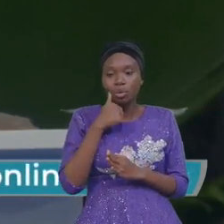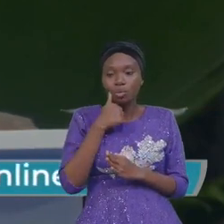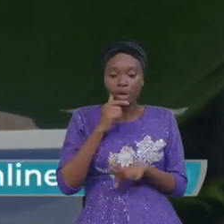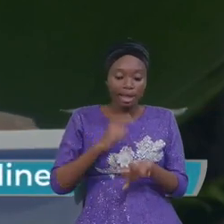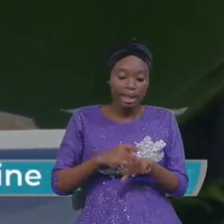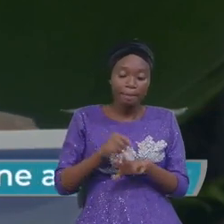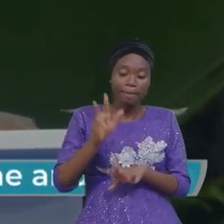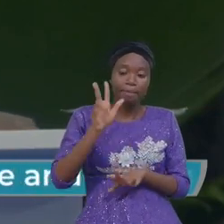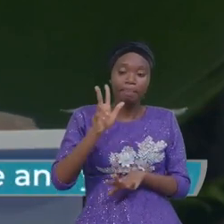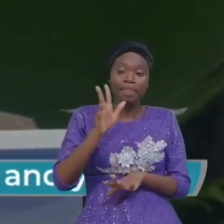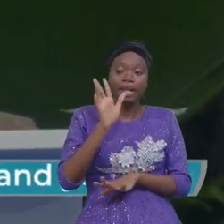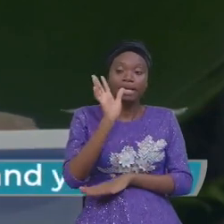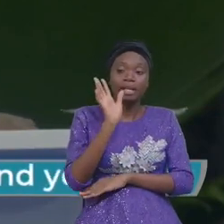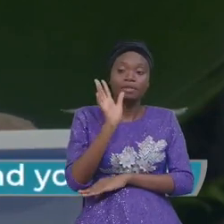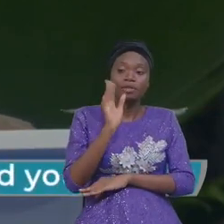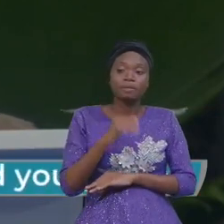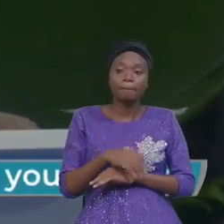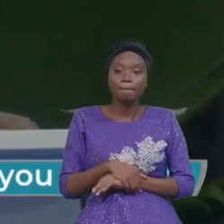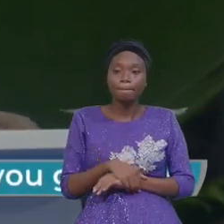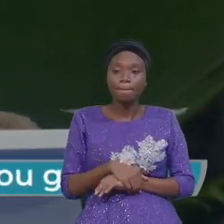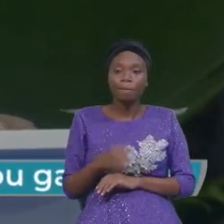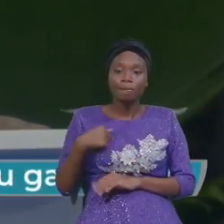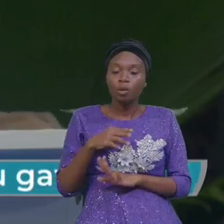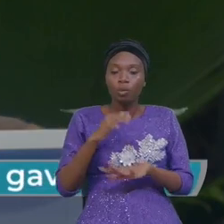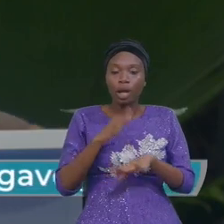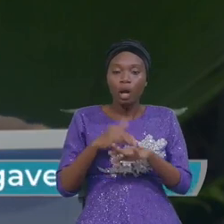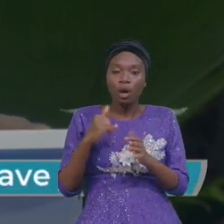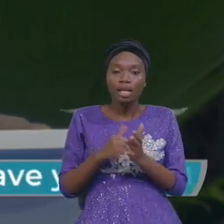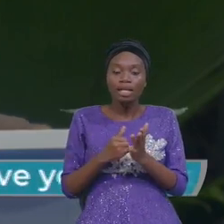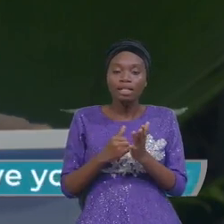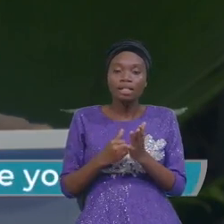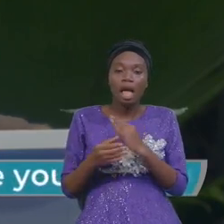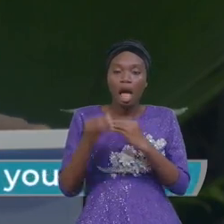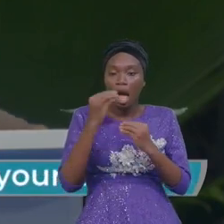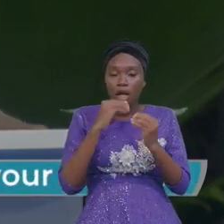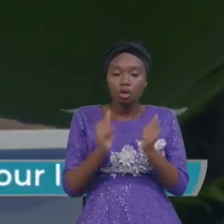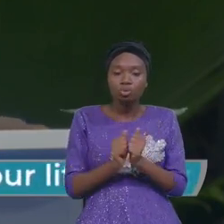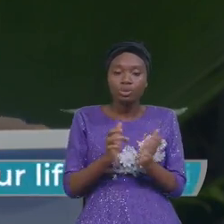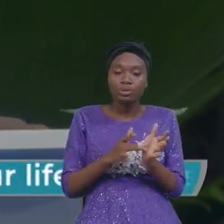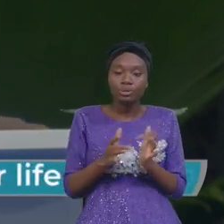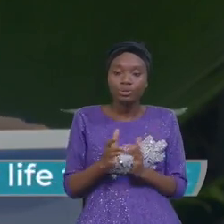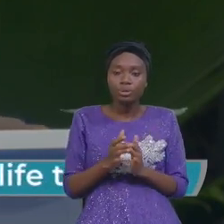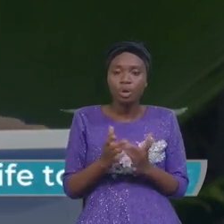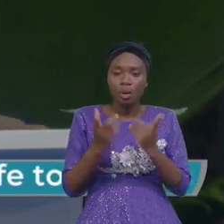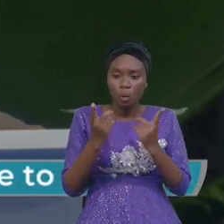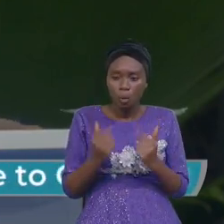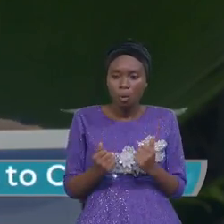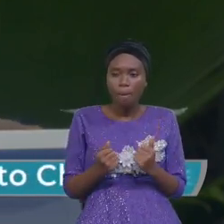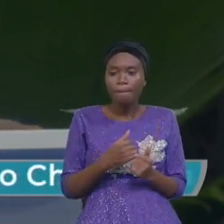p.m. We call it Lunch Hour with Jesus. Come,